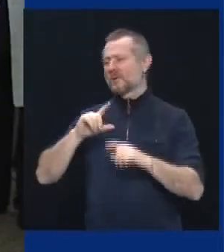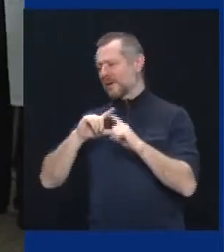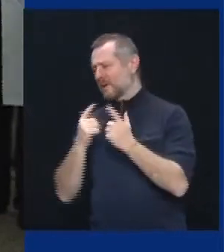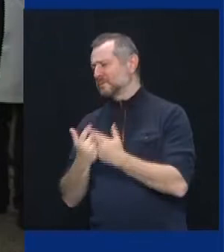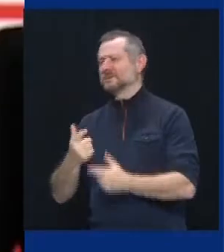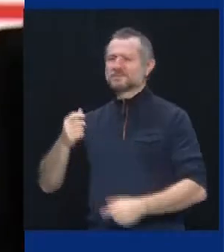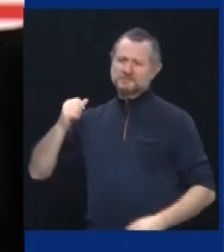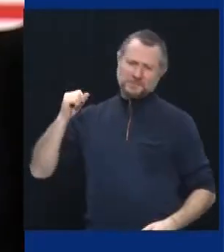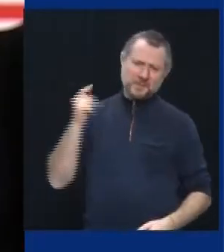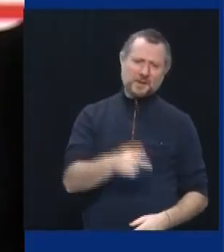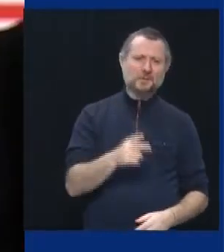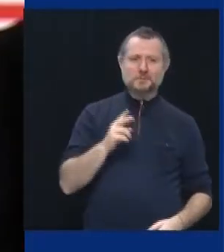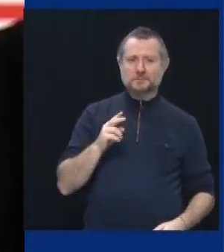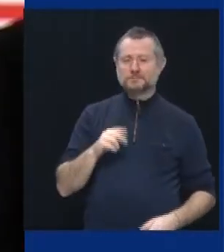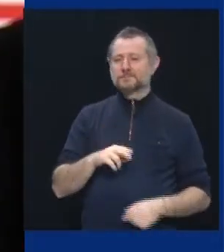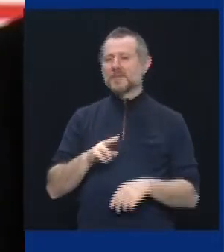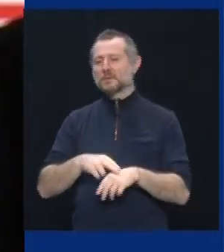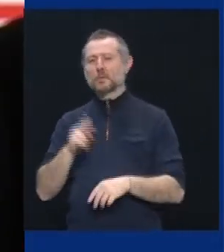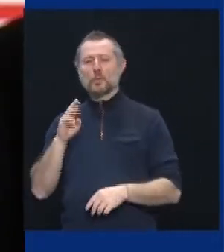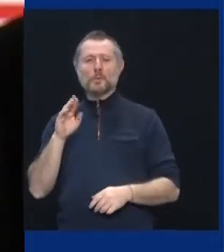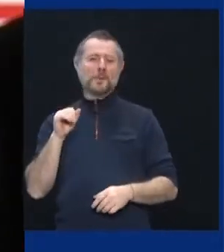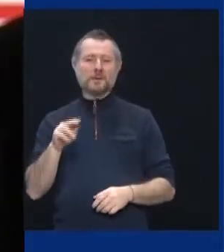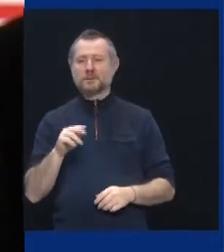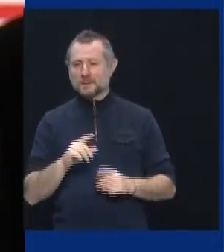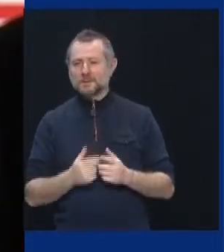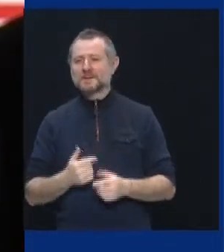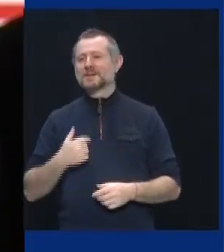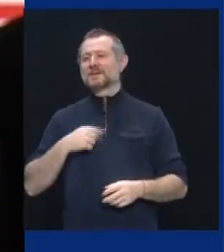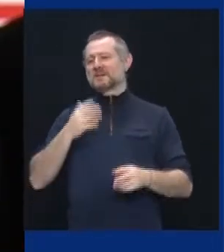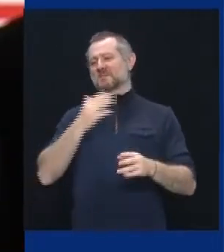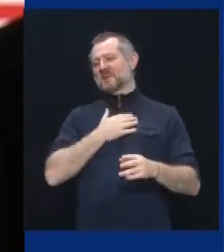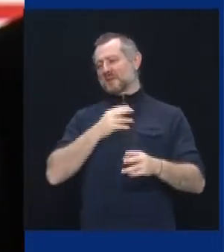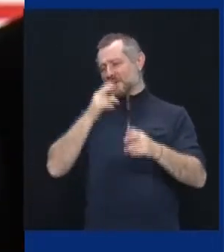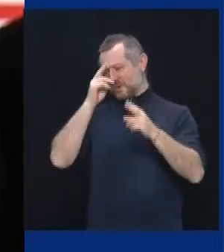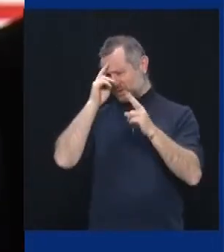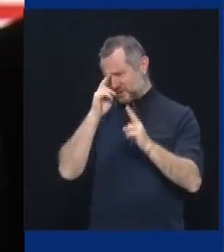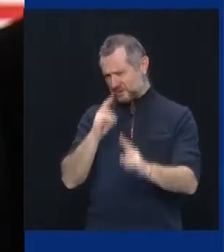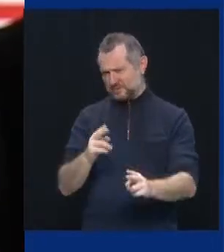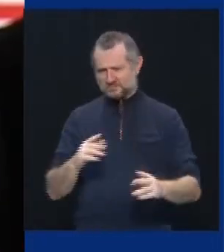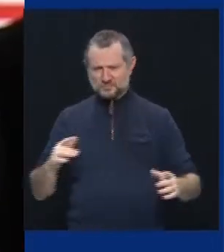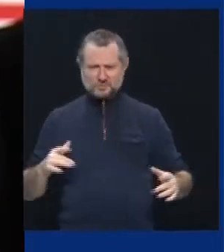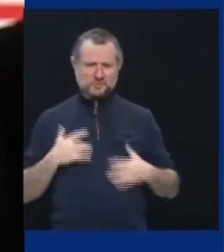Yep. It's my pleasure now to introduce